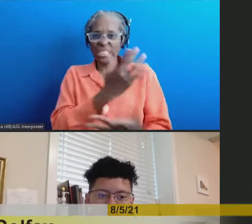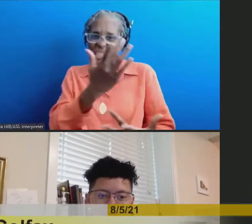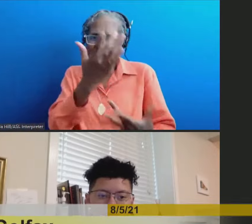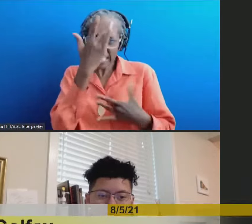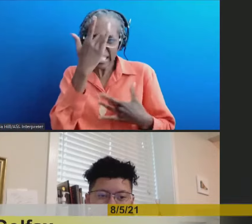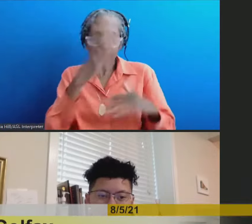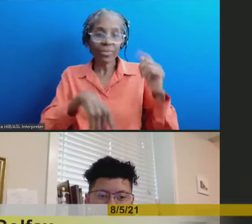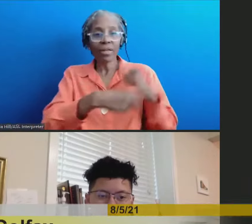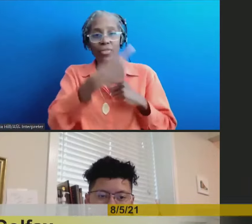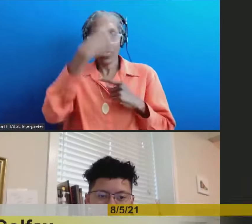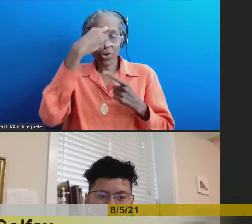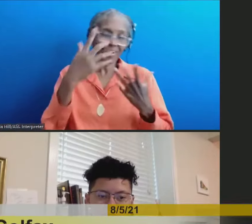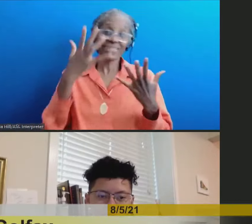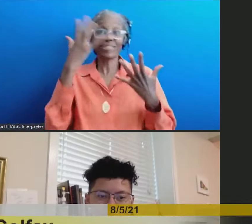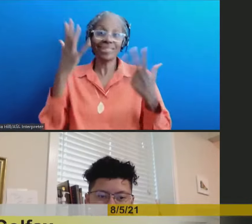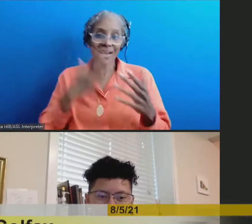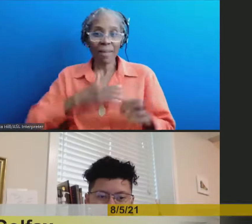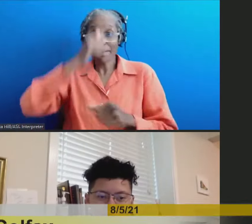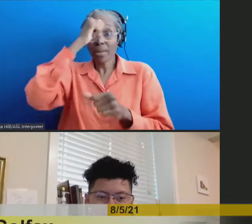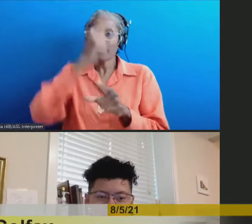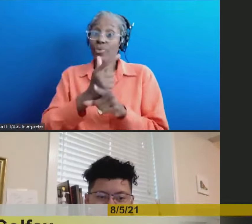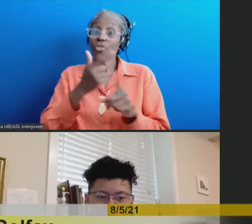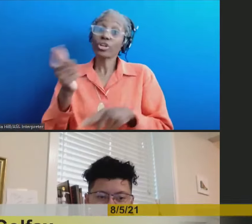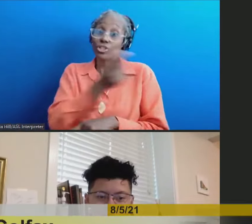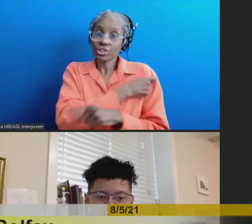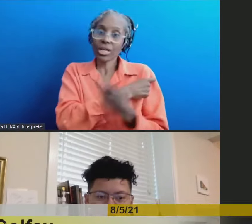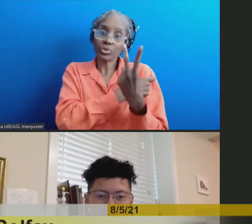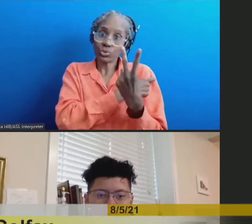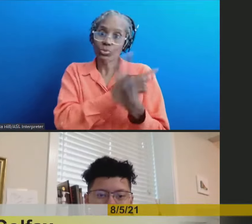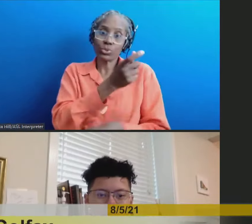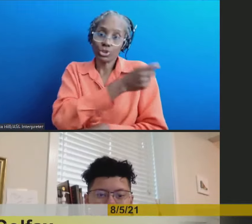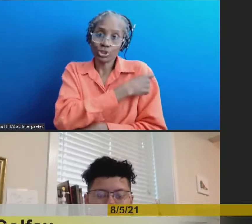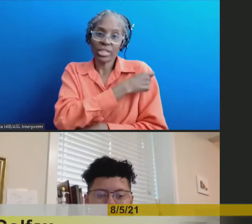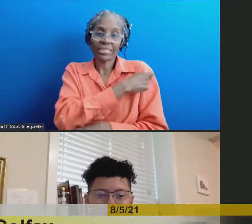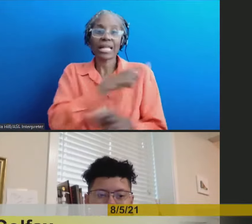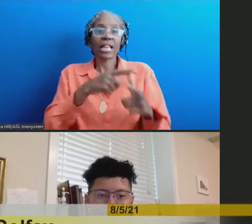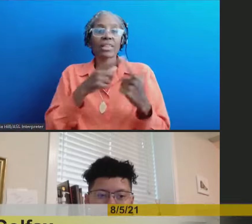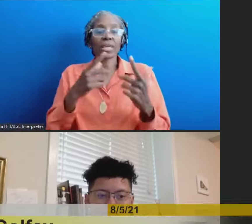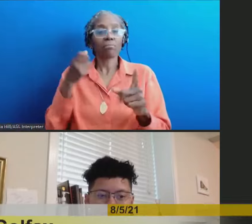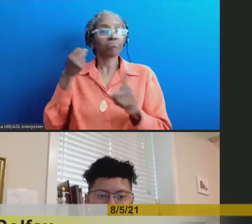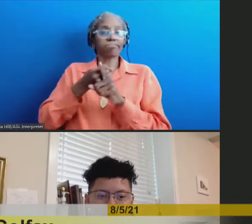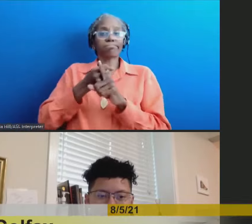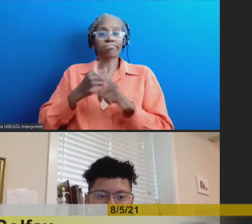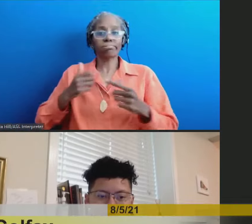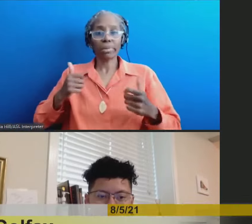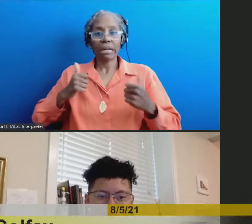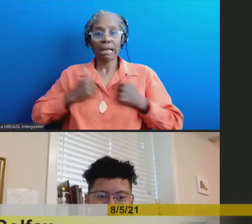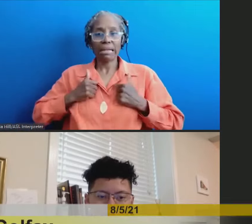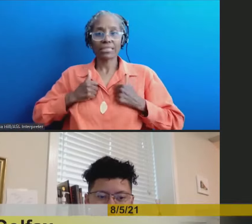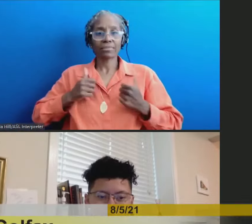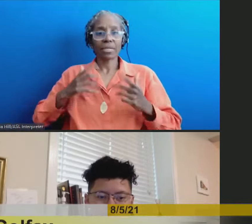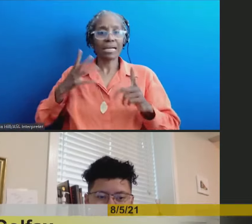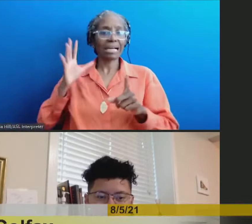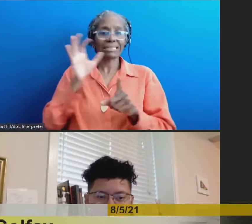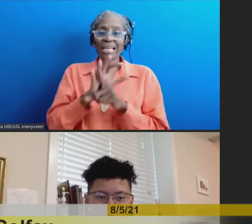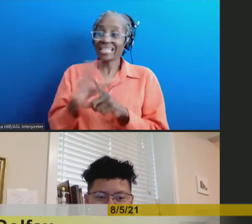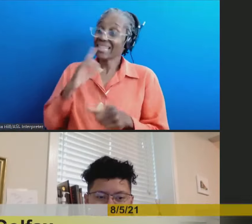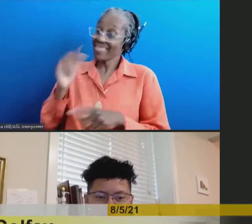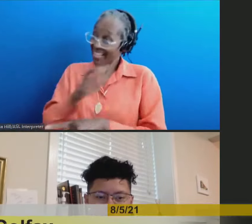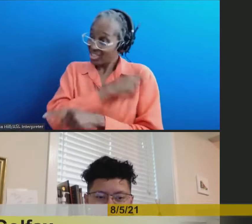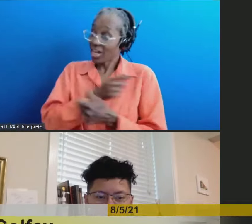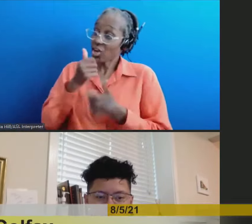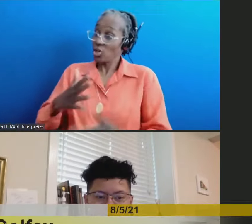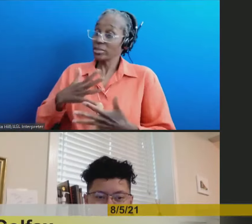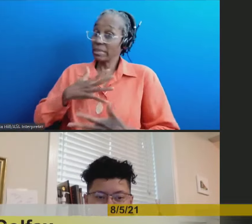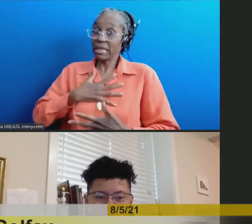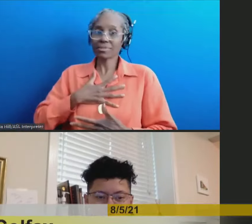or, my brother got the shot, 2 shots, and then he had an asthma attack a week later, and he's like, oh, did the shot cause me to get